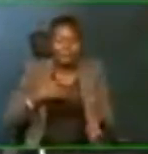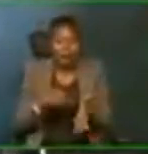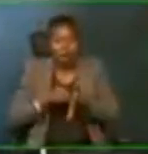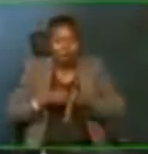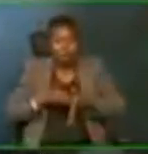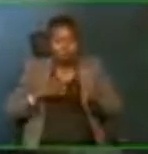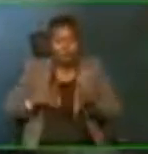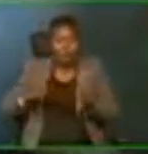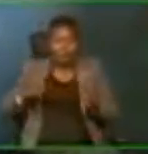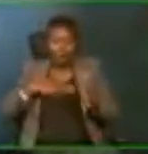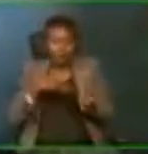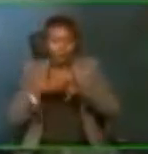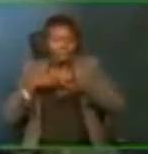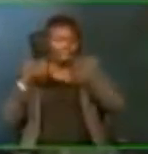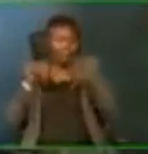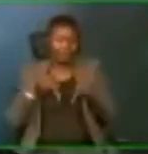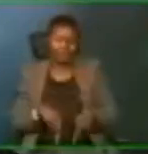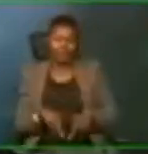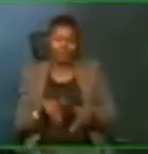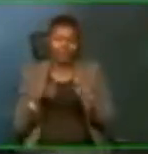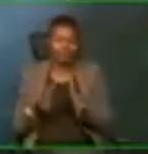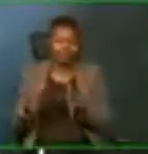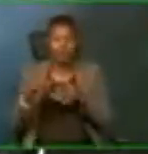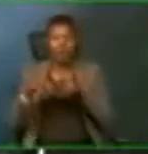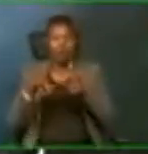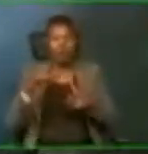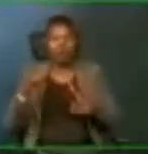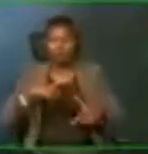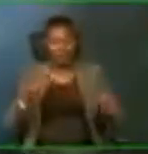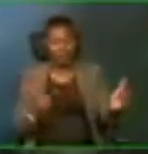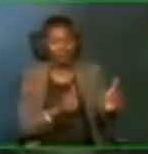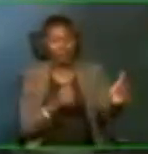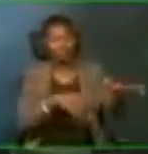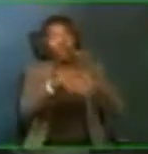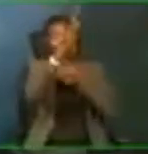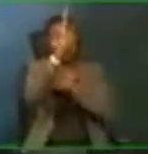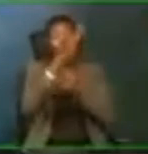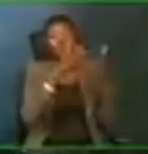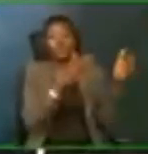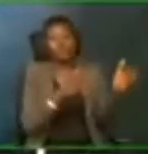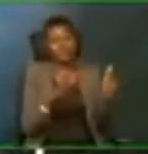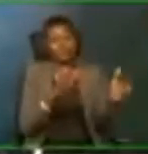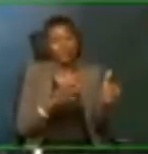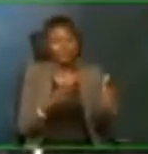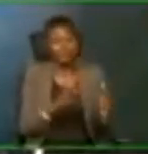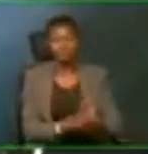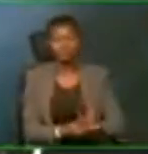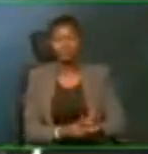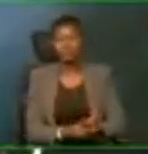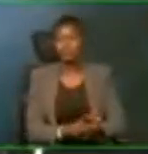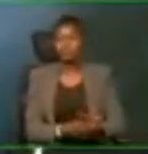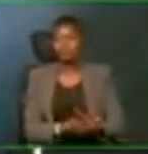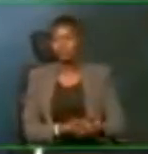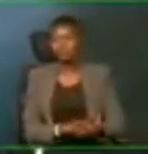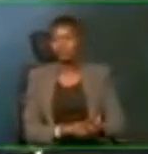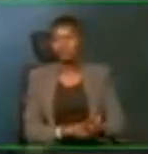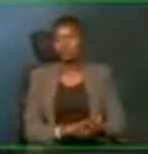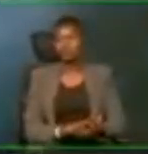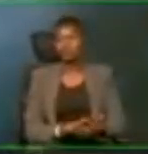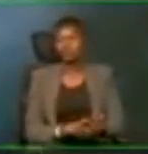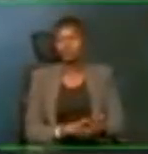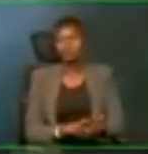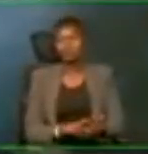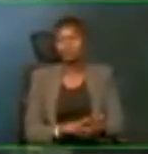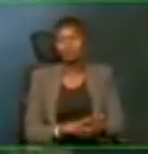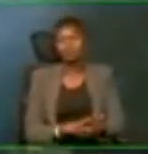my own agenda, or am I pursuing God's